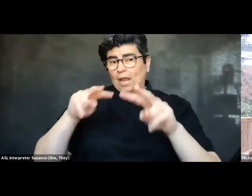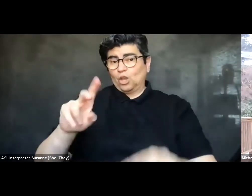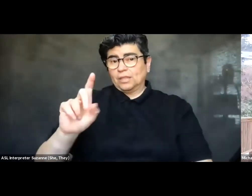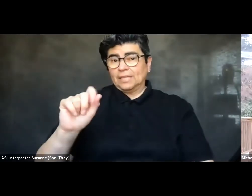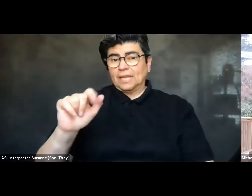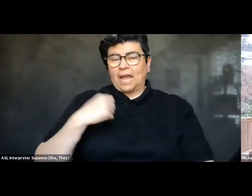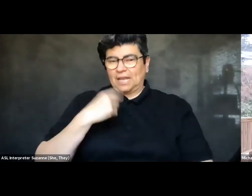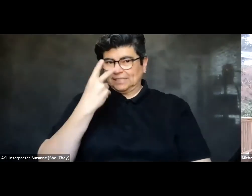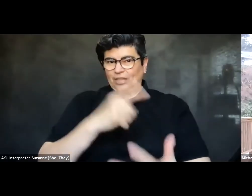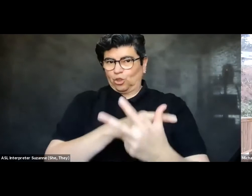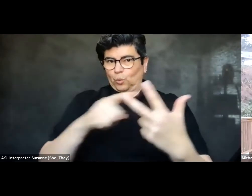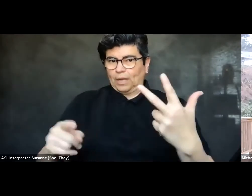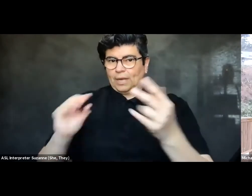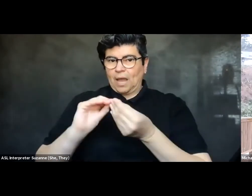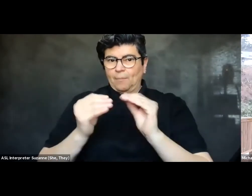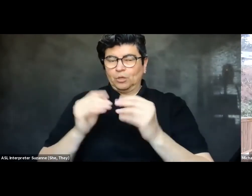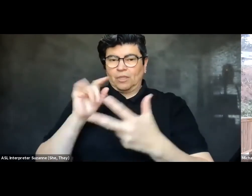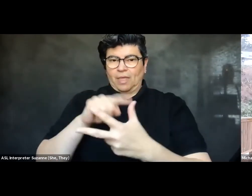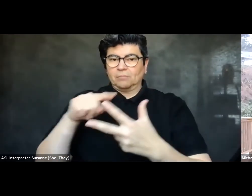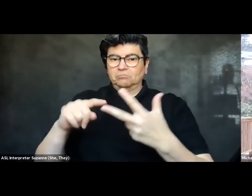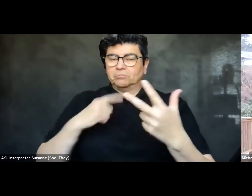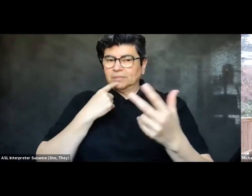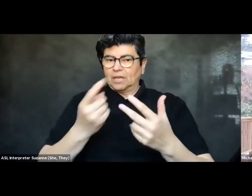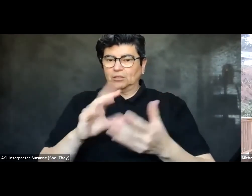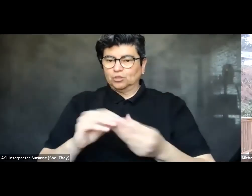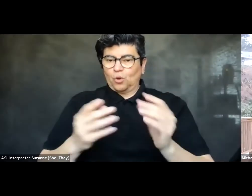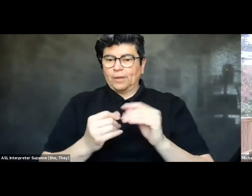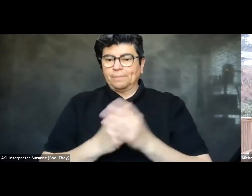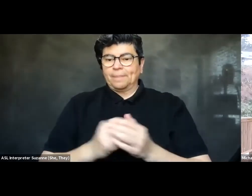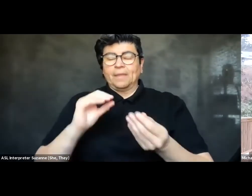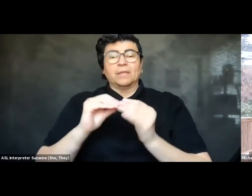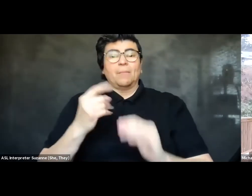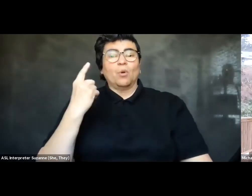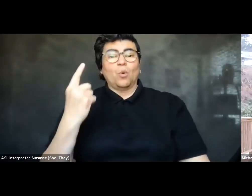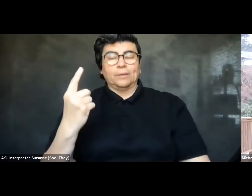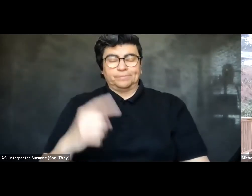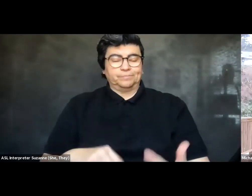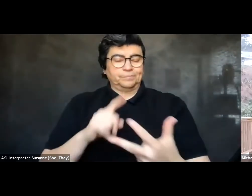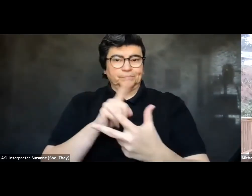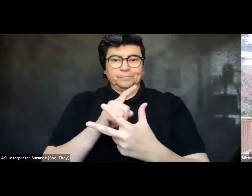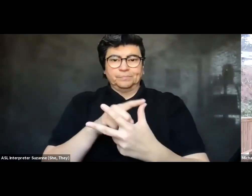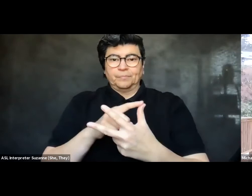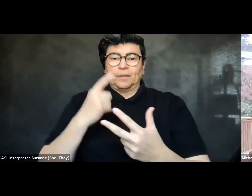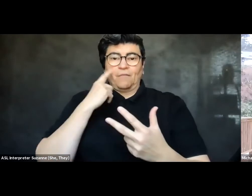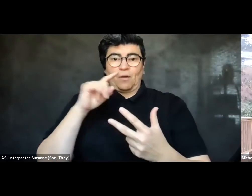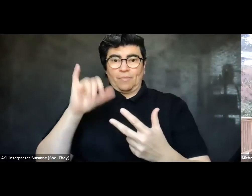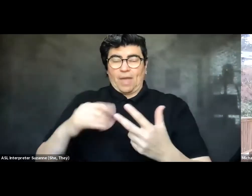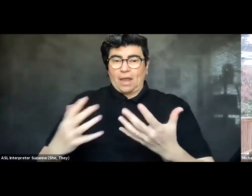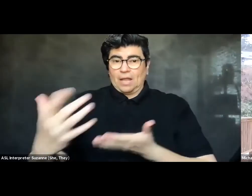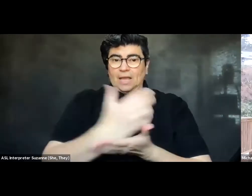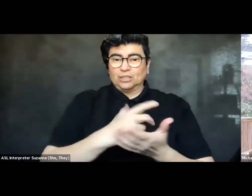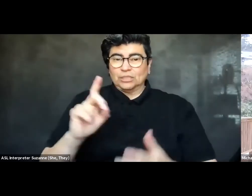see three key numbers that tell a story. Number one, As of this collection,